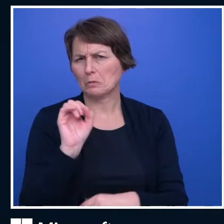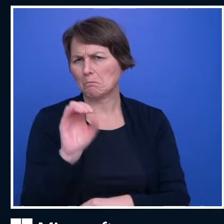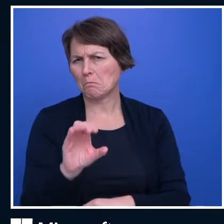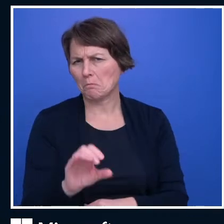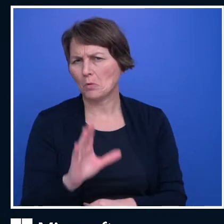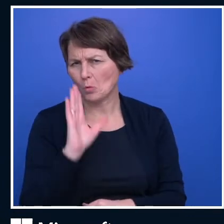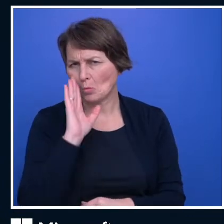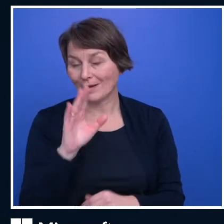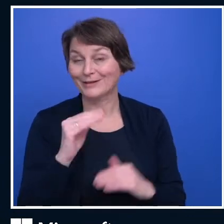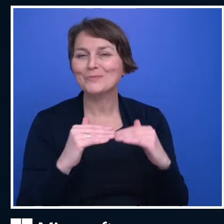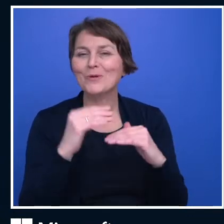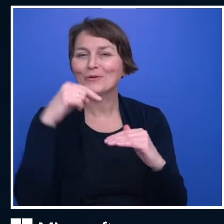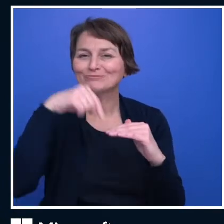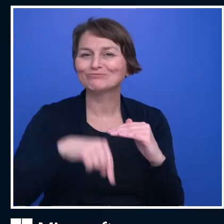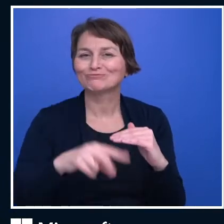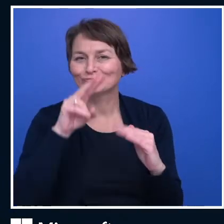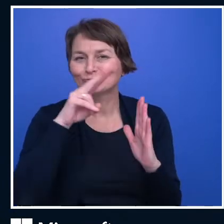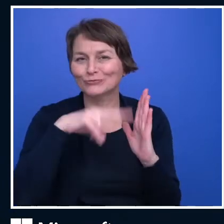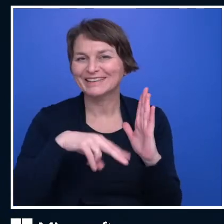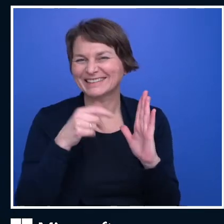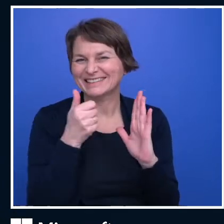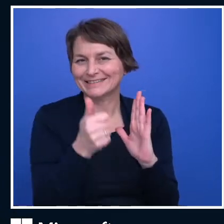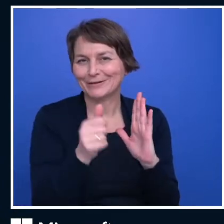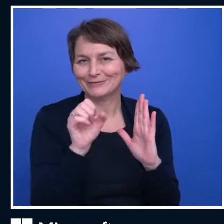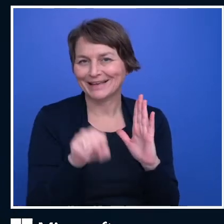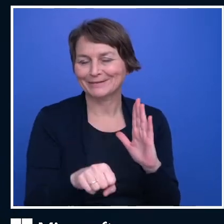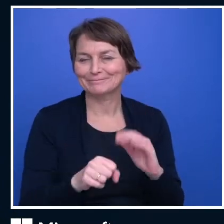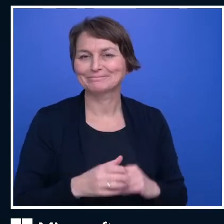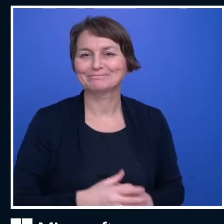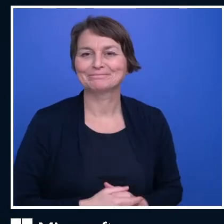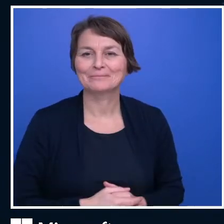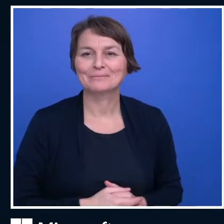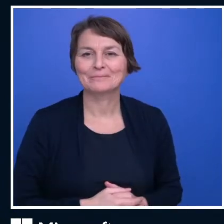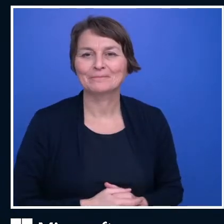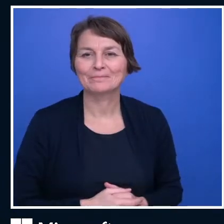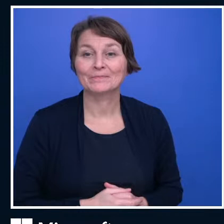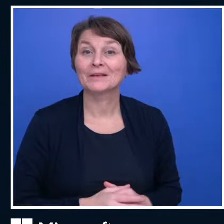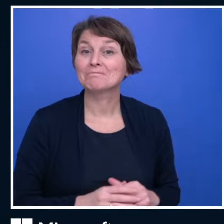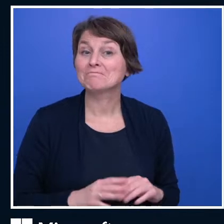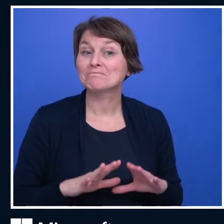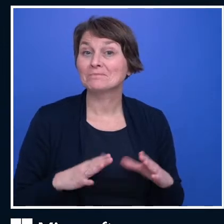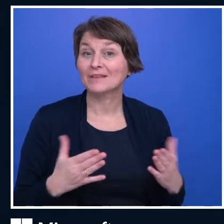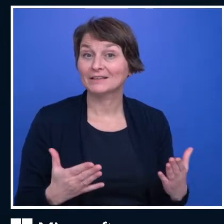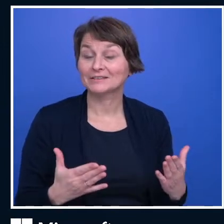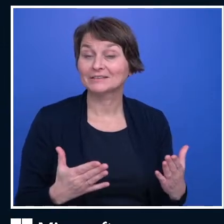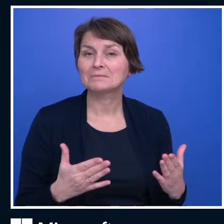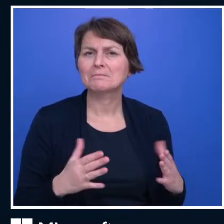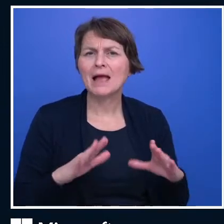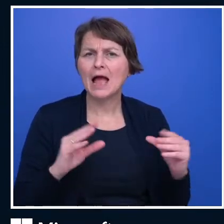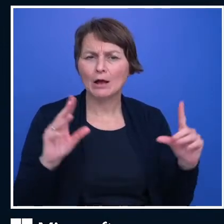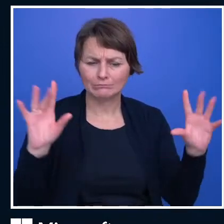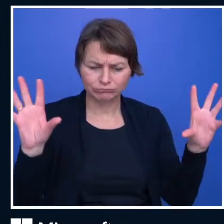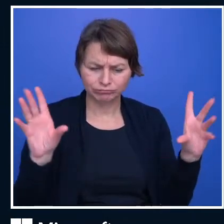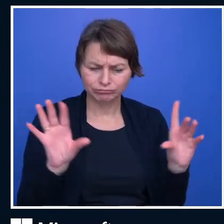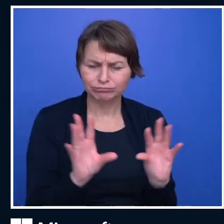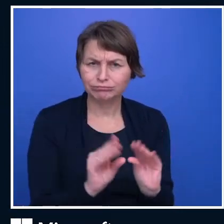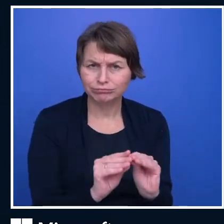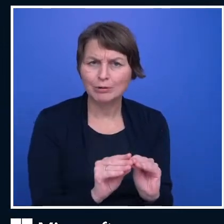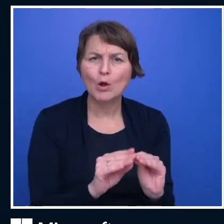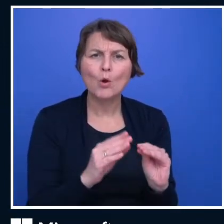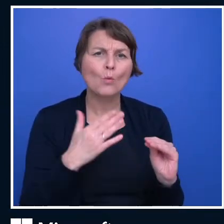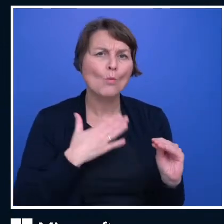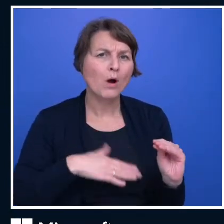definitely check them out. And so this is being used up to compute the decibel ranges